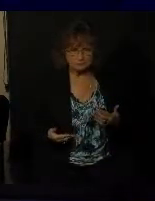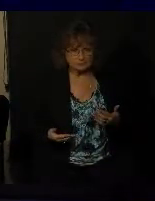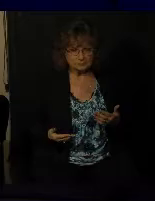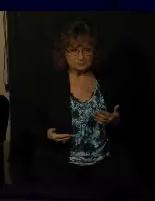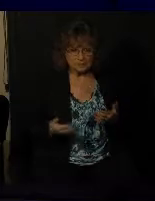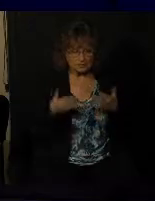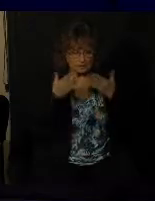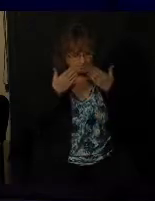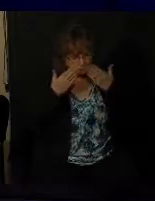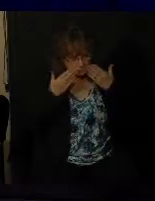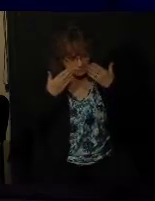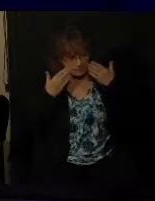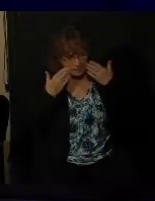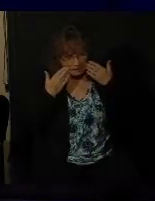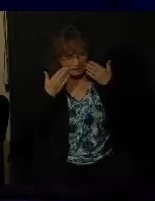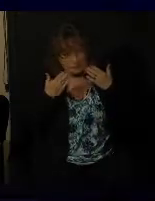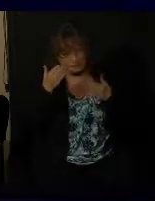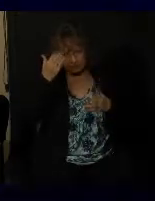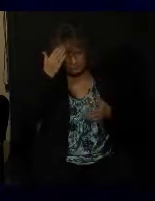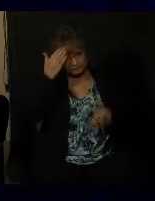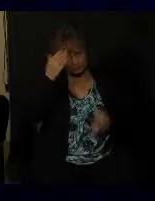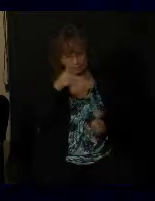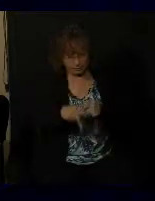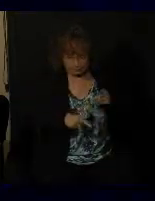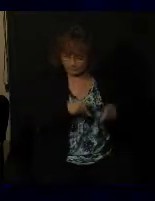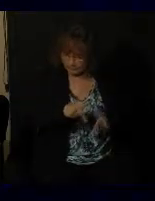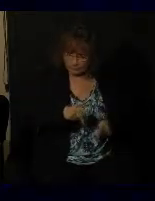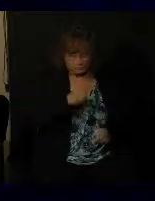don't think he exists. That's usually the next place they go.